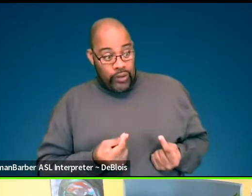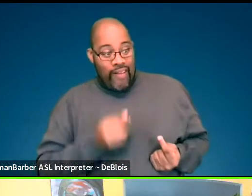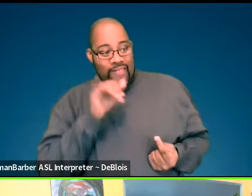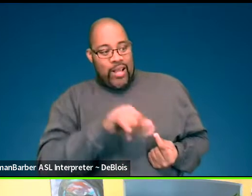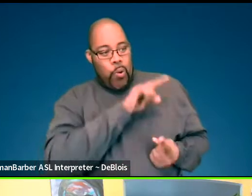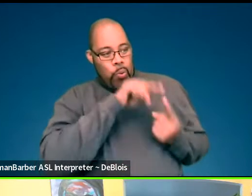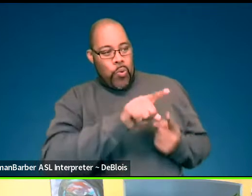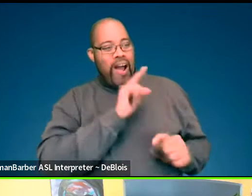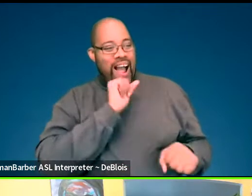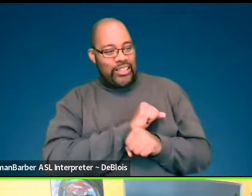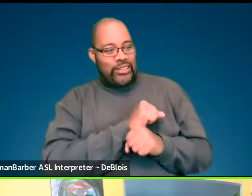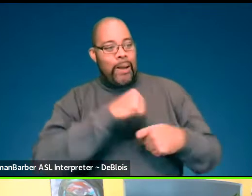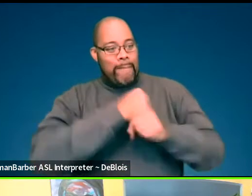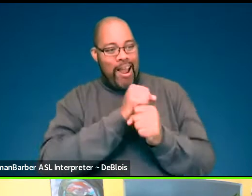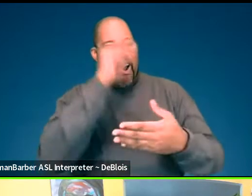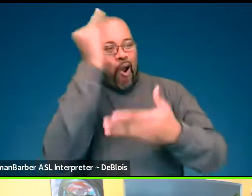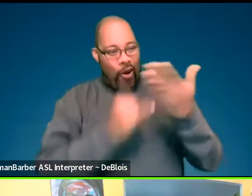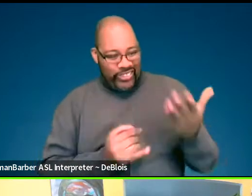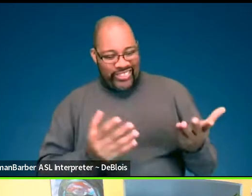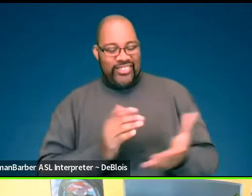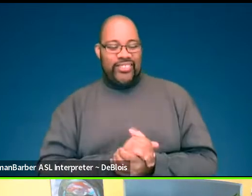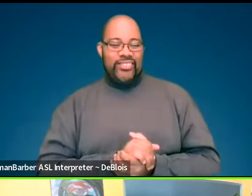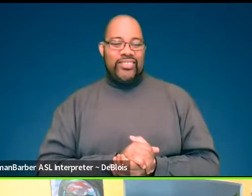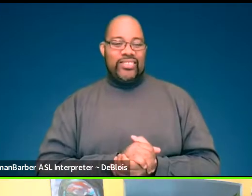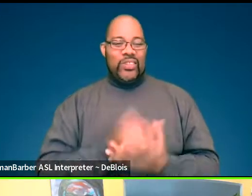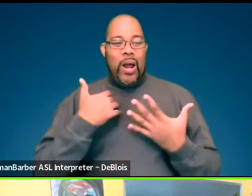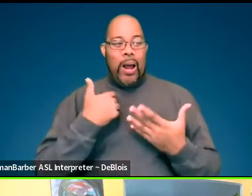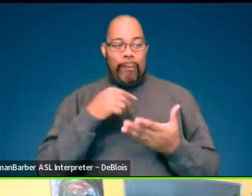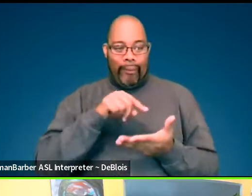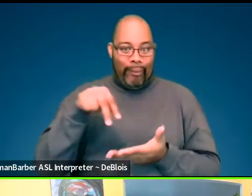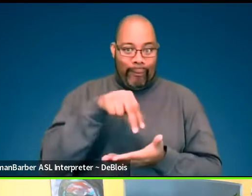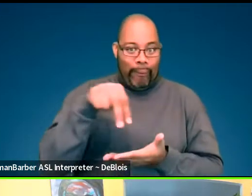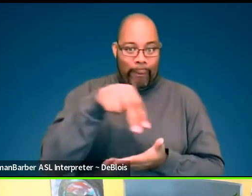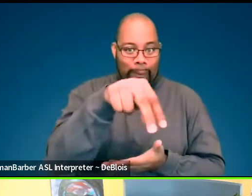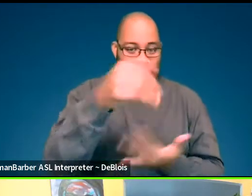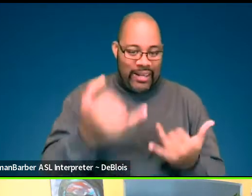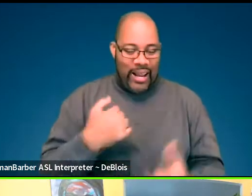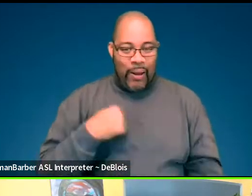when you're actually making art. So I'm waiting in it right now.